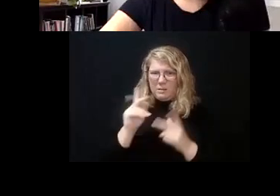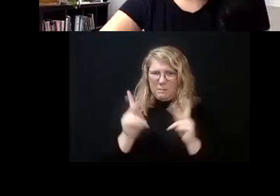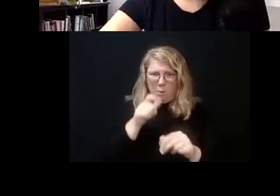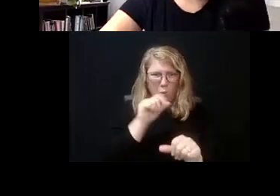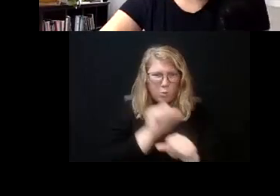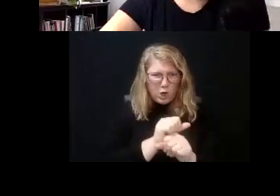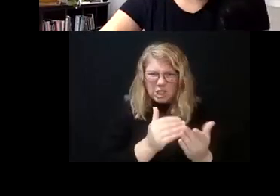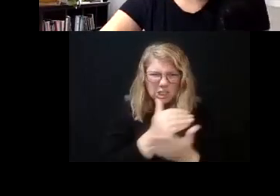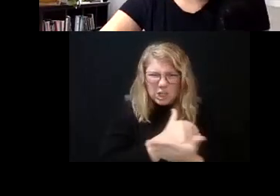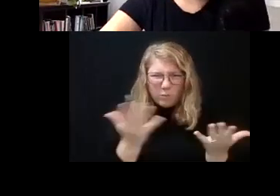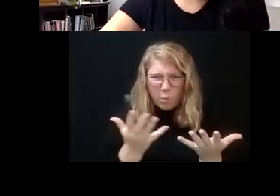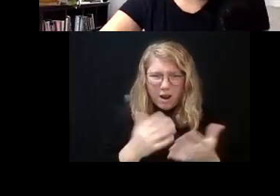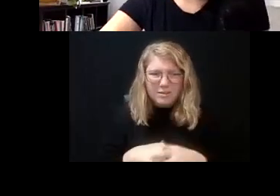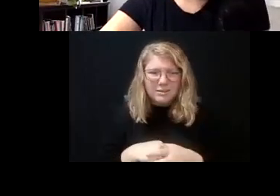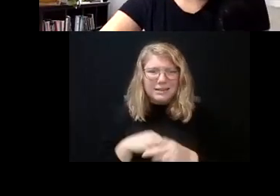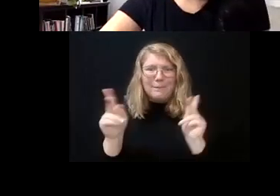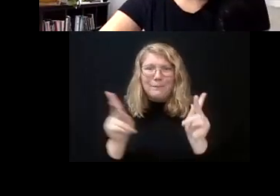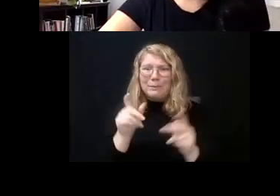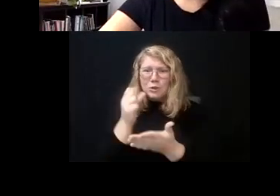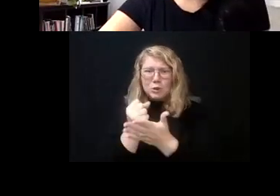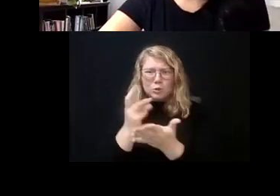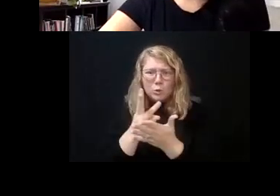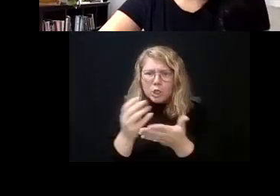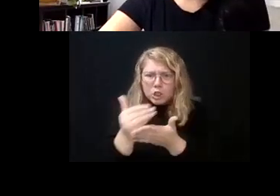industry, in social work. And